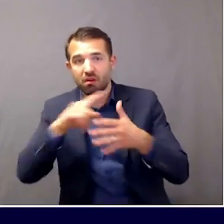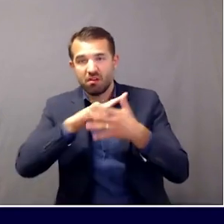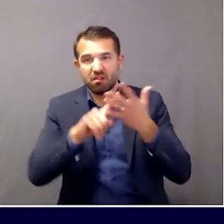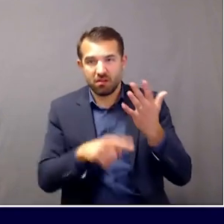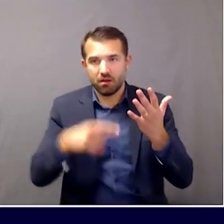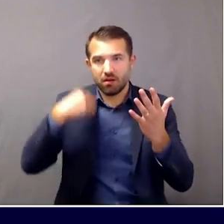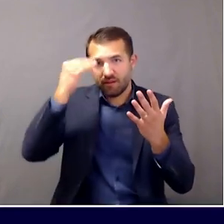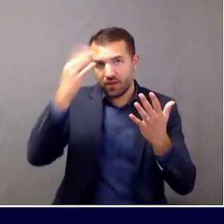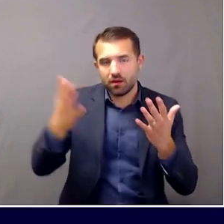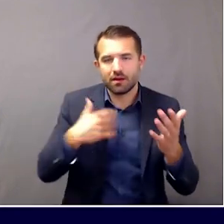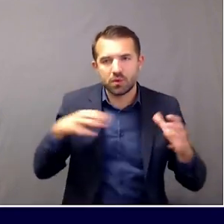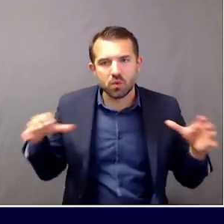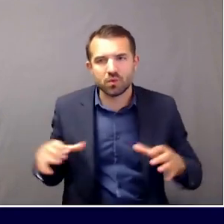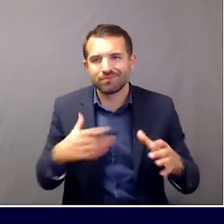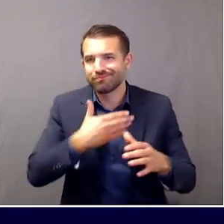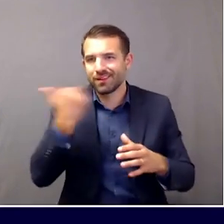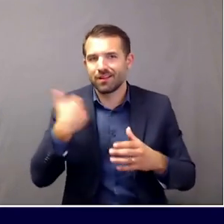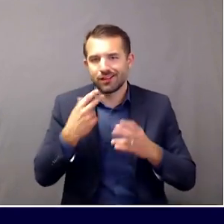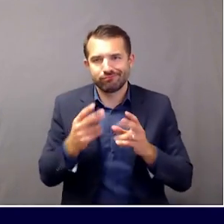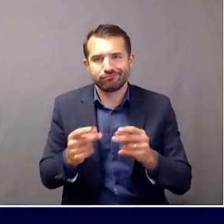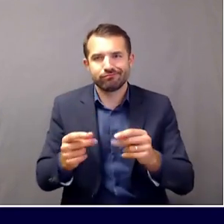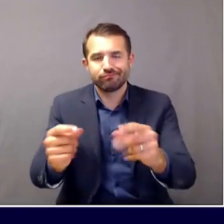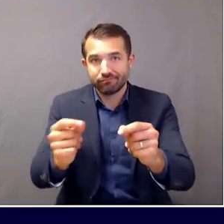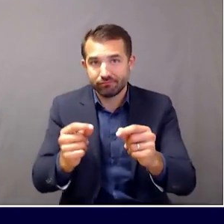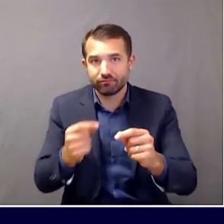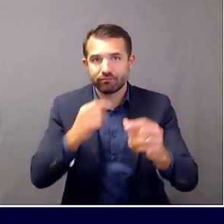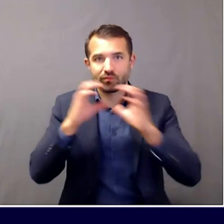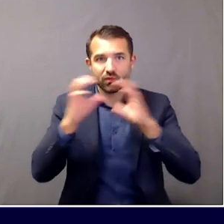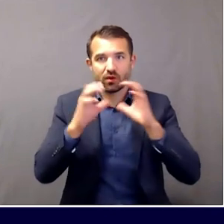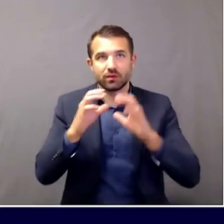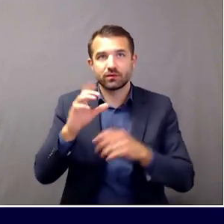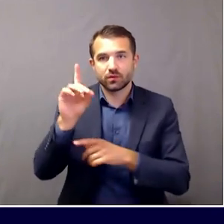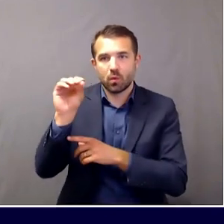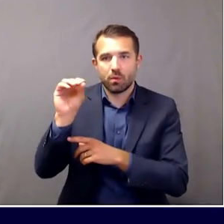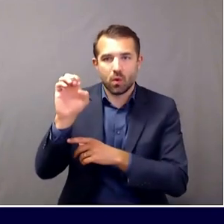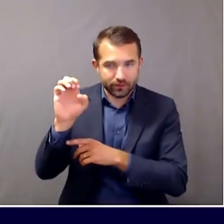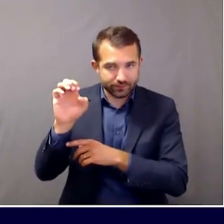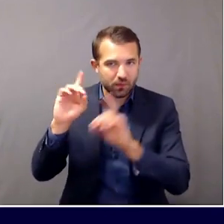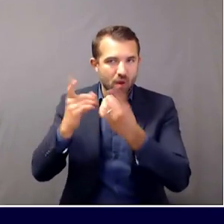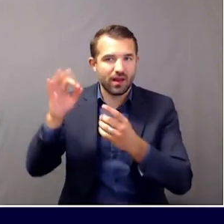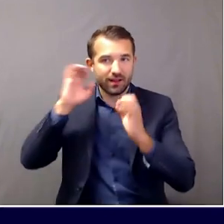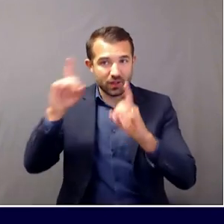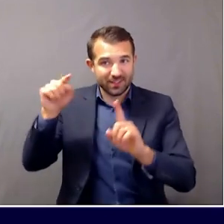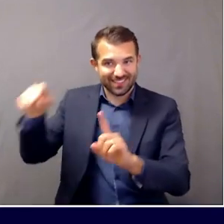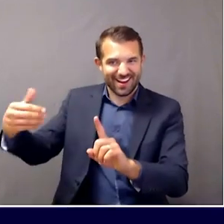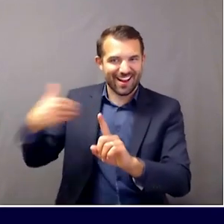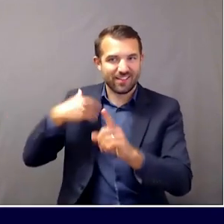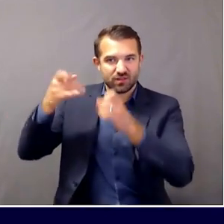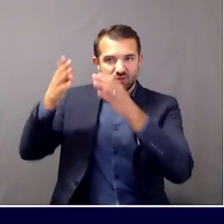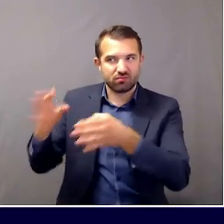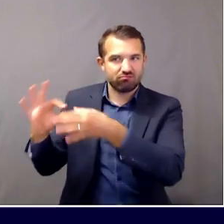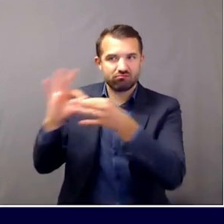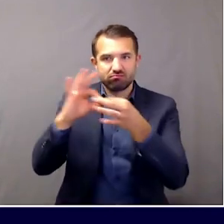to communicate as quickly as possible to the Department of Education, who has a liaison to every school district, to try to keep those